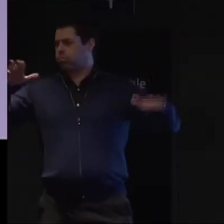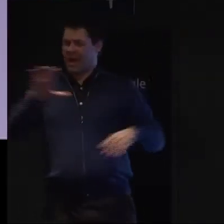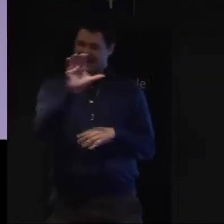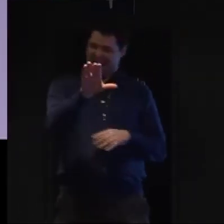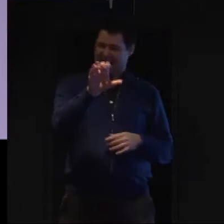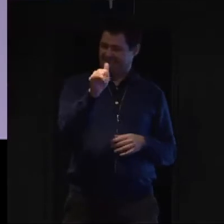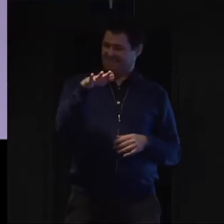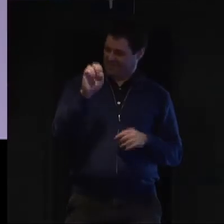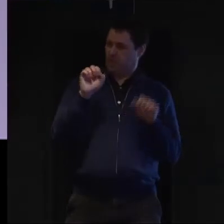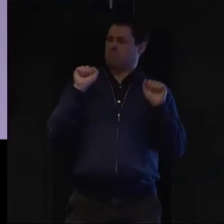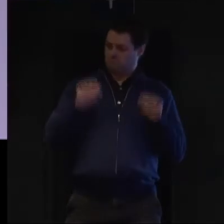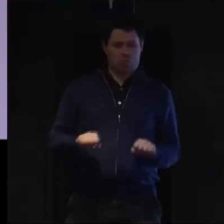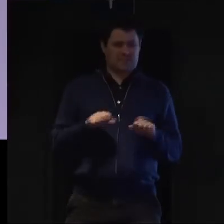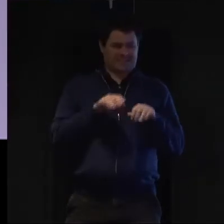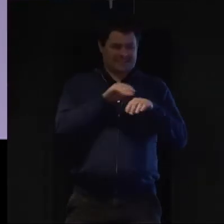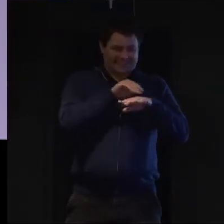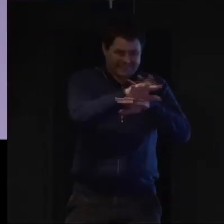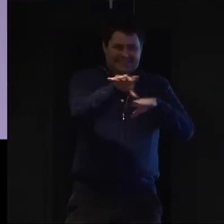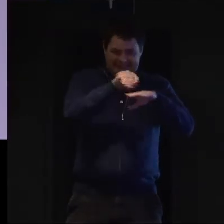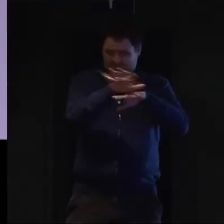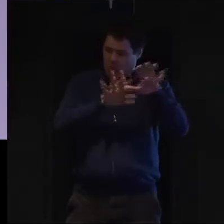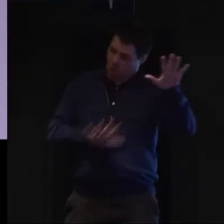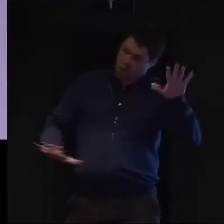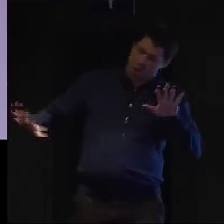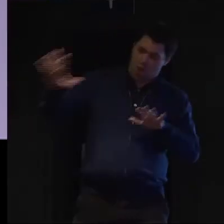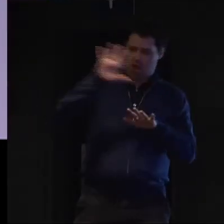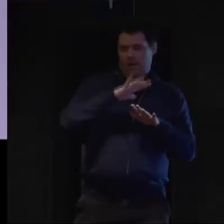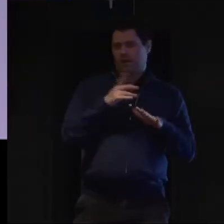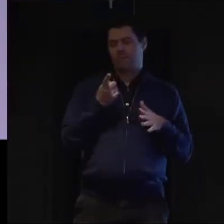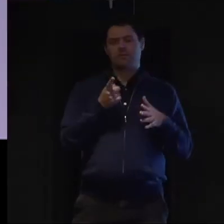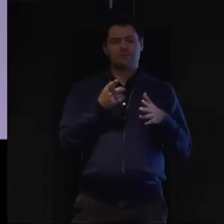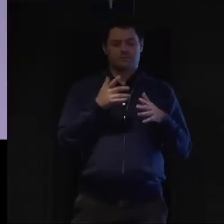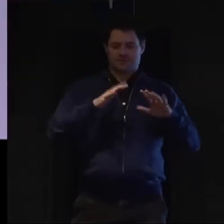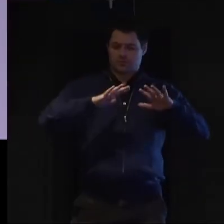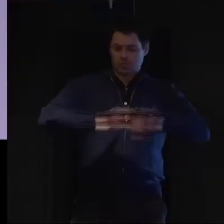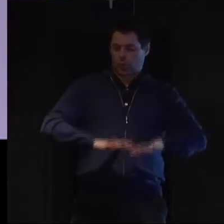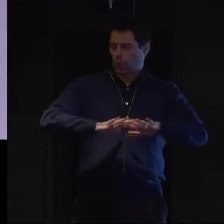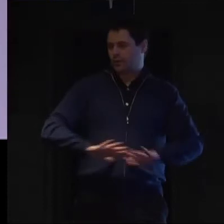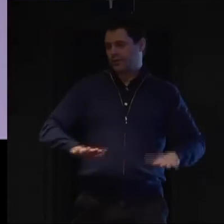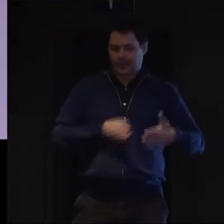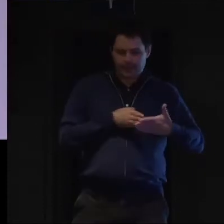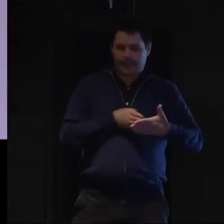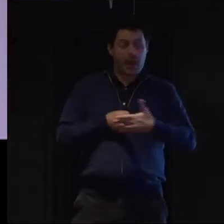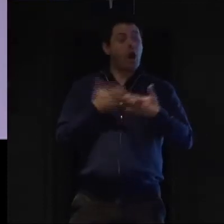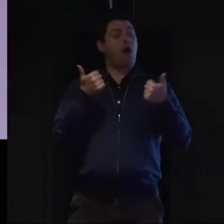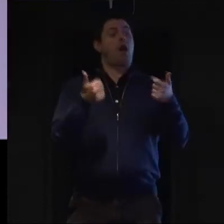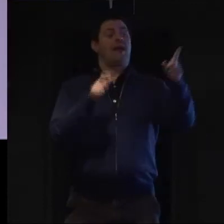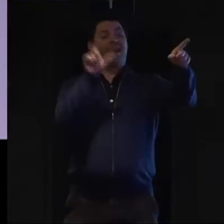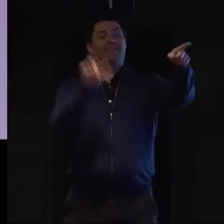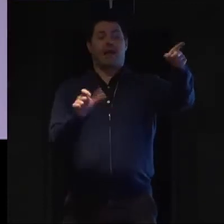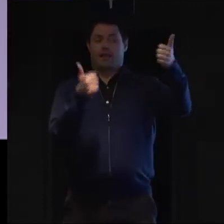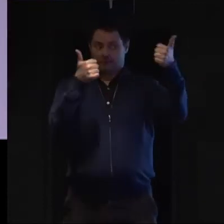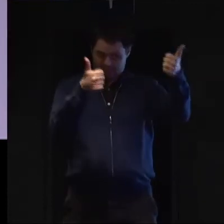organisation, its inroads have been limited. There are whole areas, for example, in southern Europe, although I'm delighted to have the Italian person